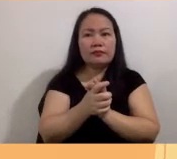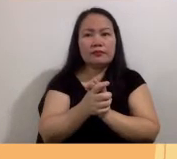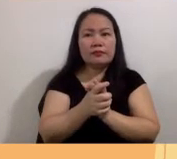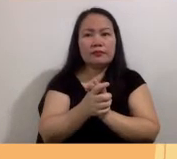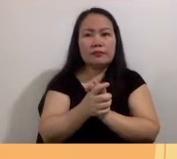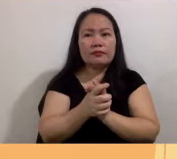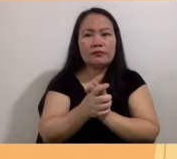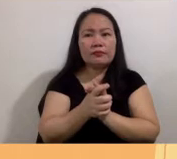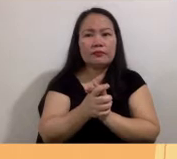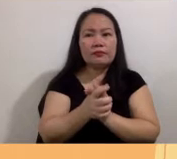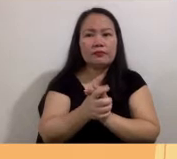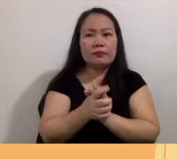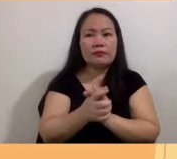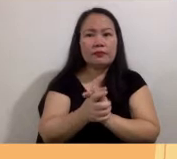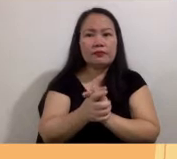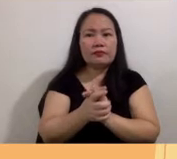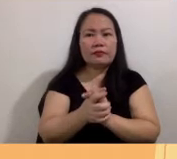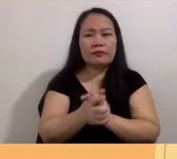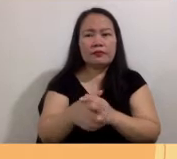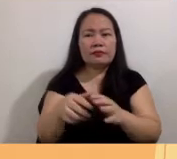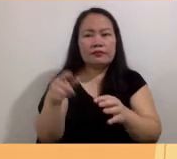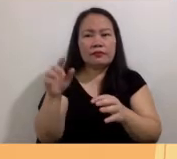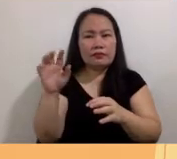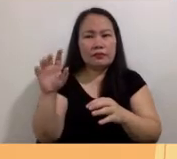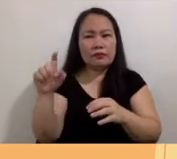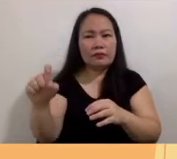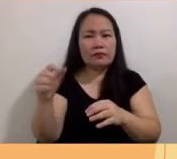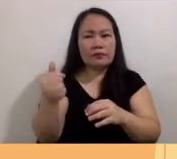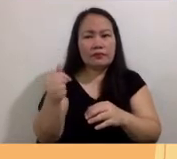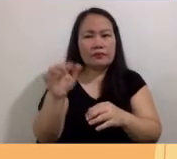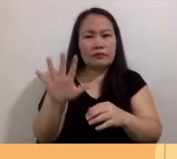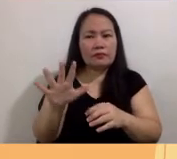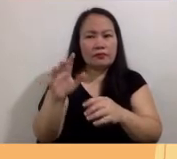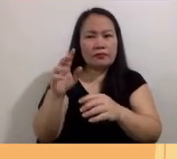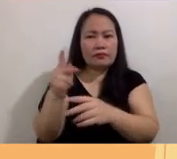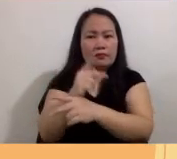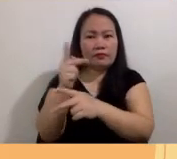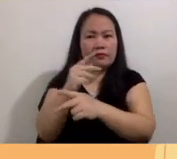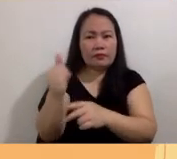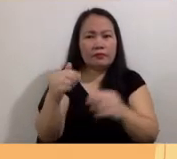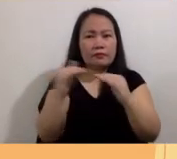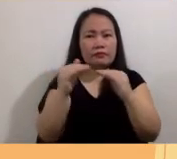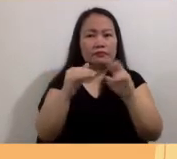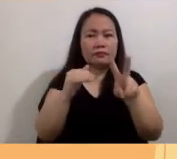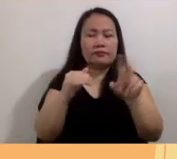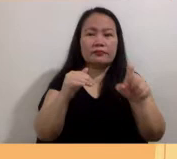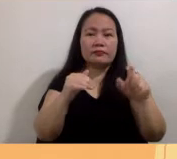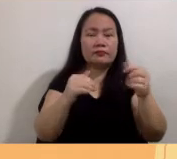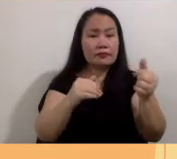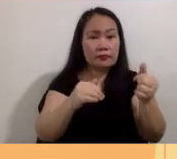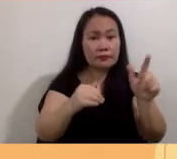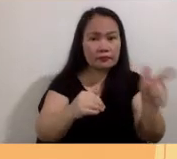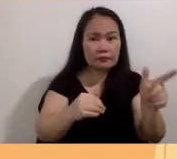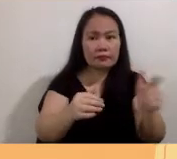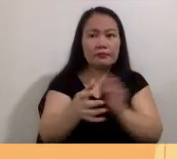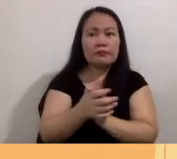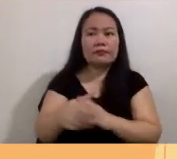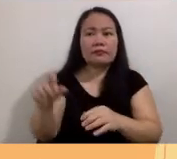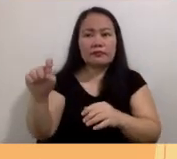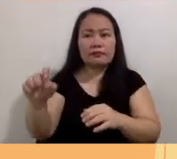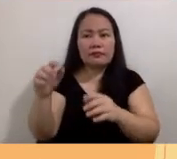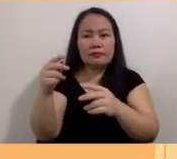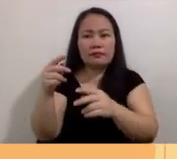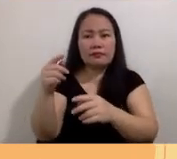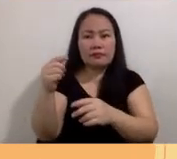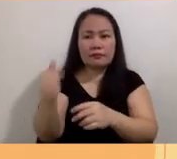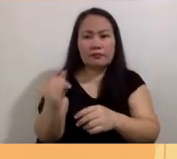Alright, so ito yung equation natin. X plus 5 times 10 is equal to 2x plus 20. So x plus 50 is